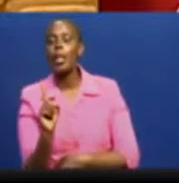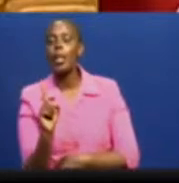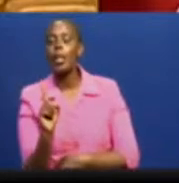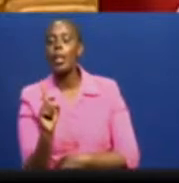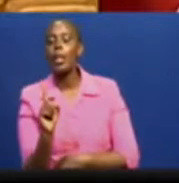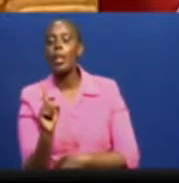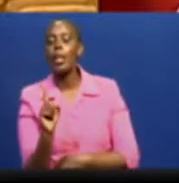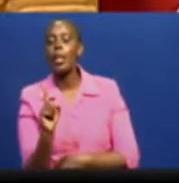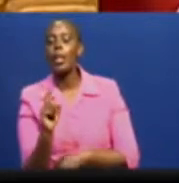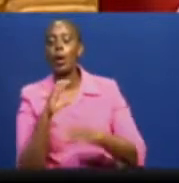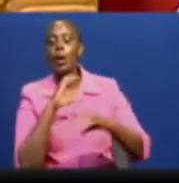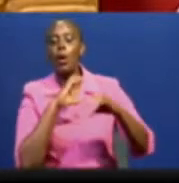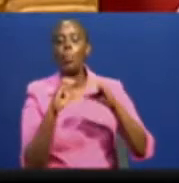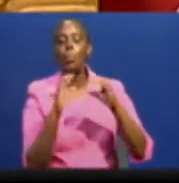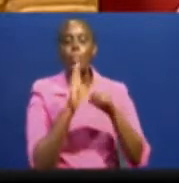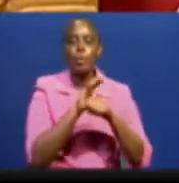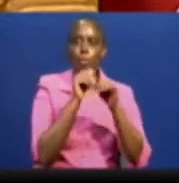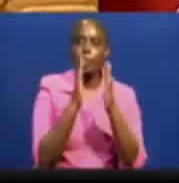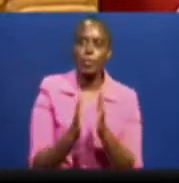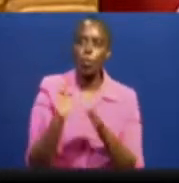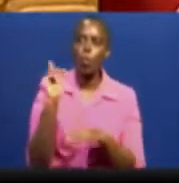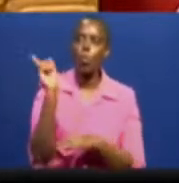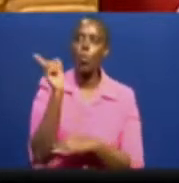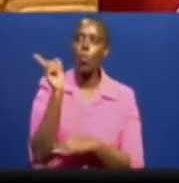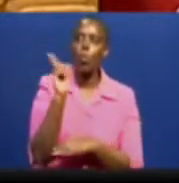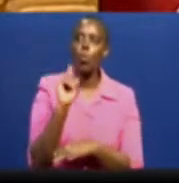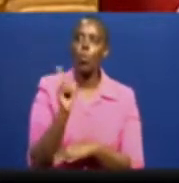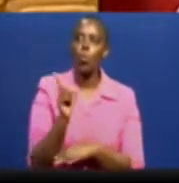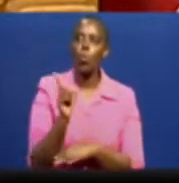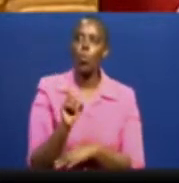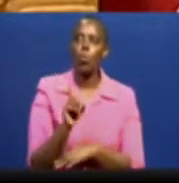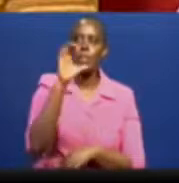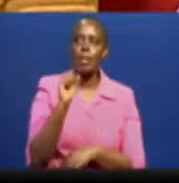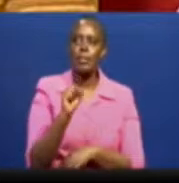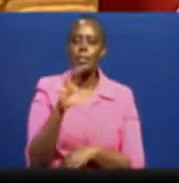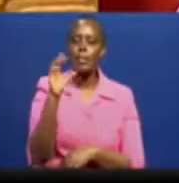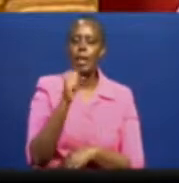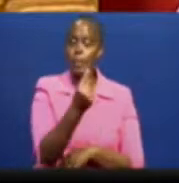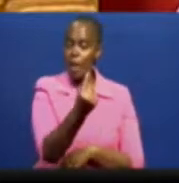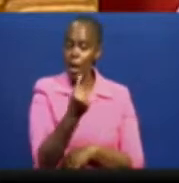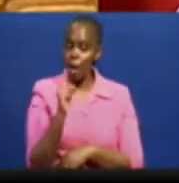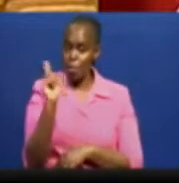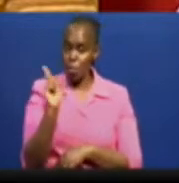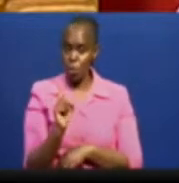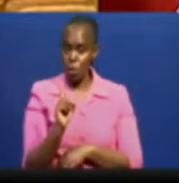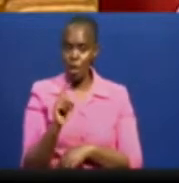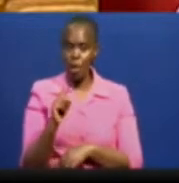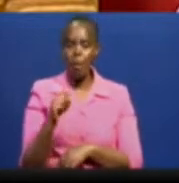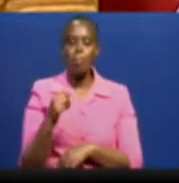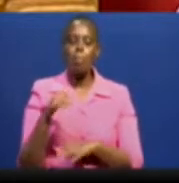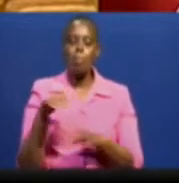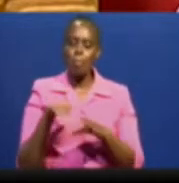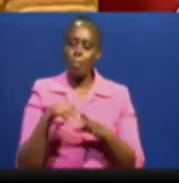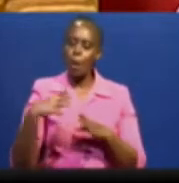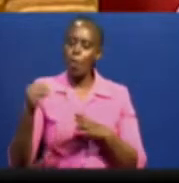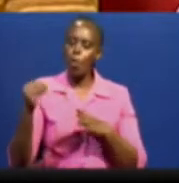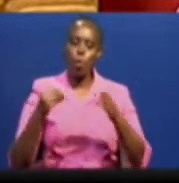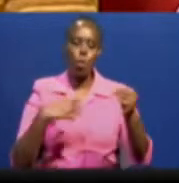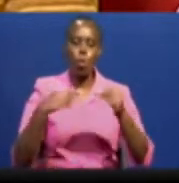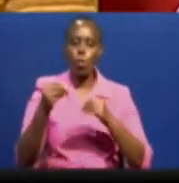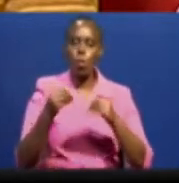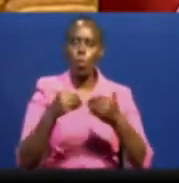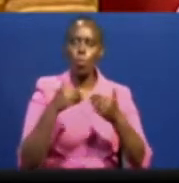Consult with the leader of majority when the cabinet secretary can be here, because members are walking out before they hear the